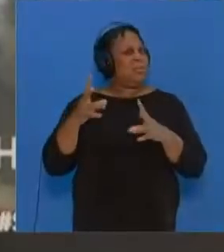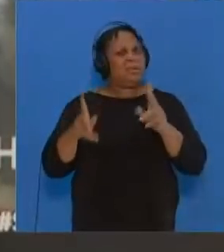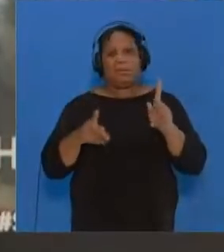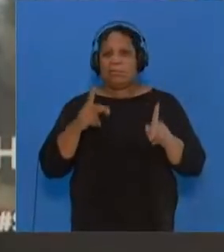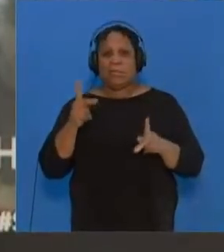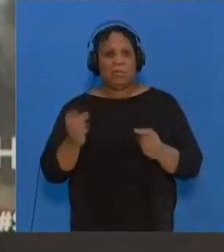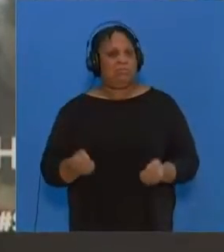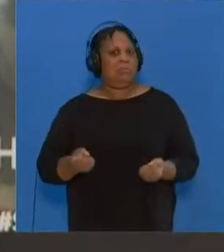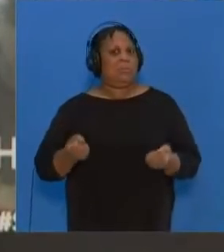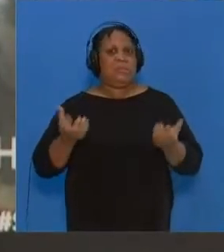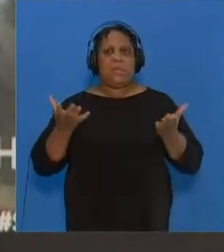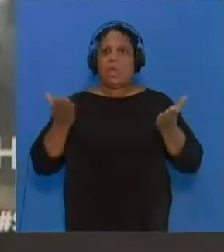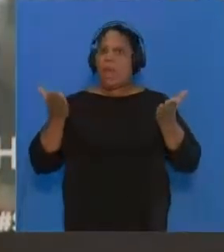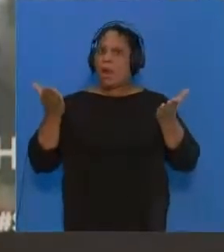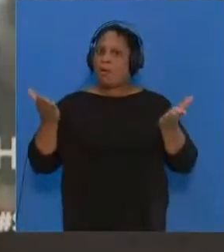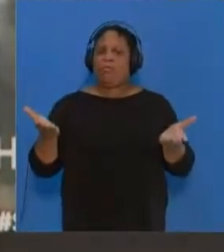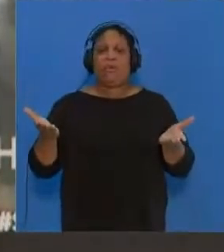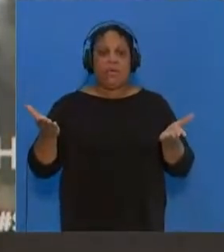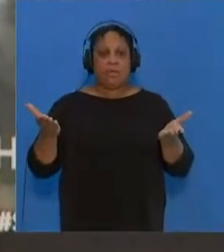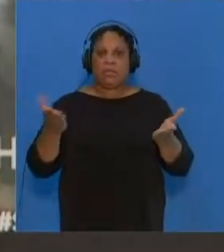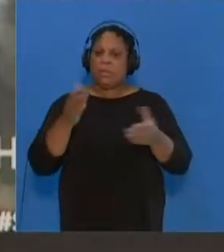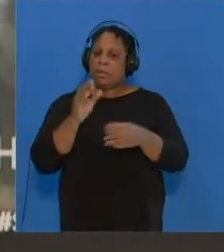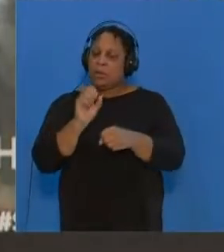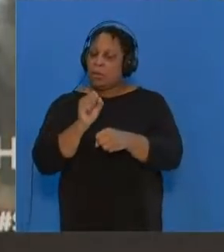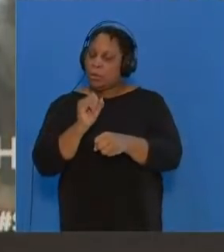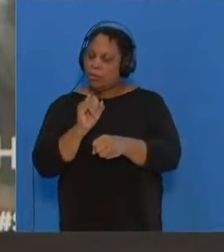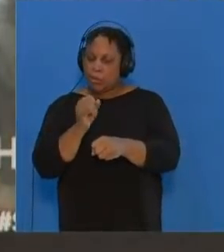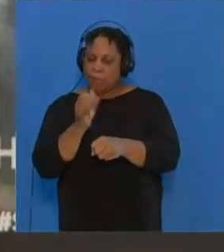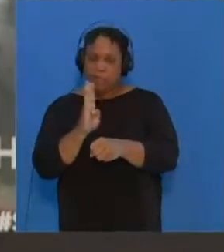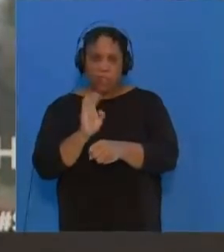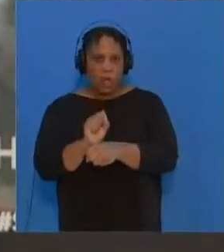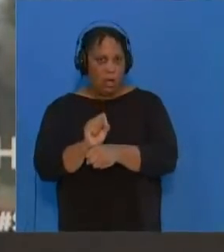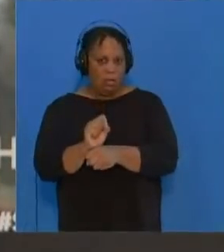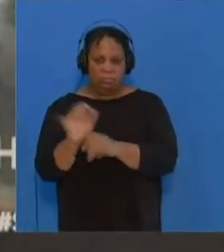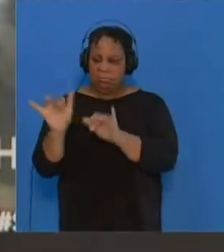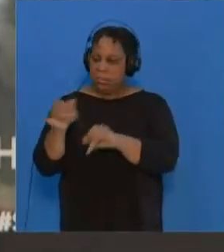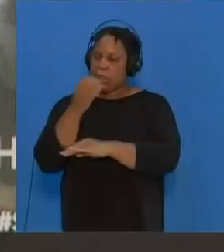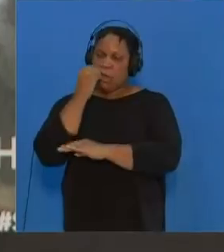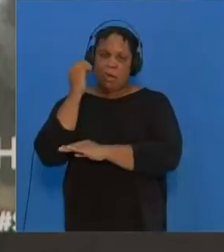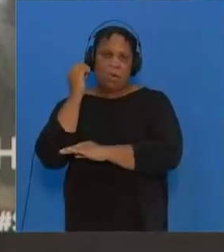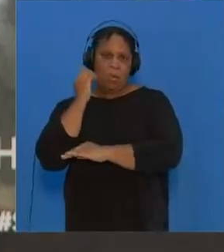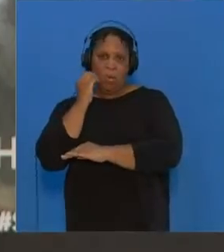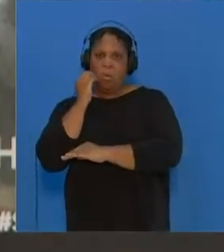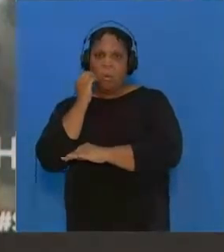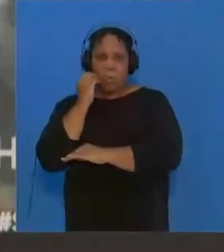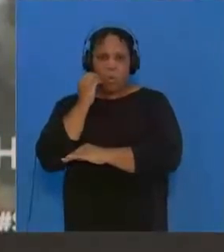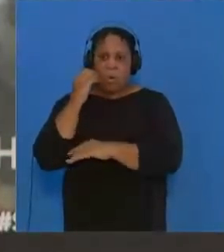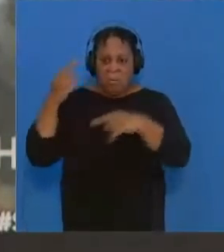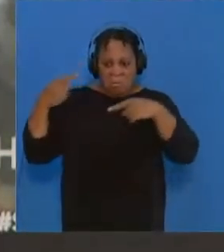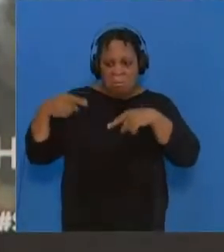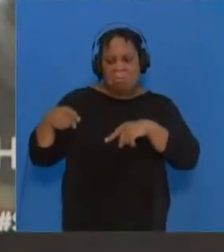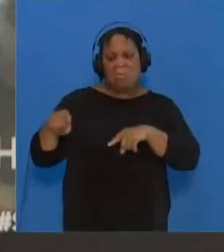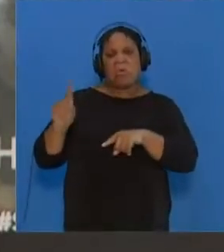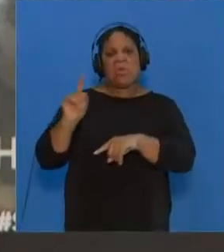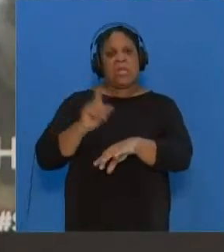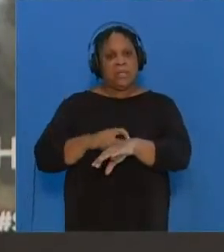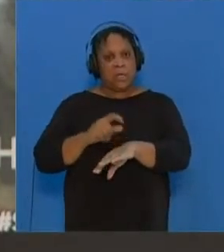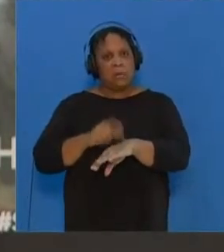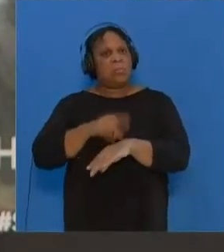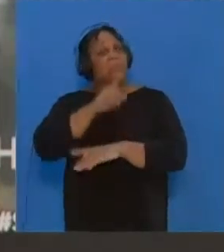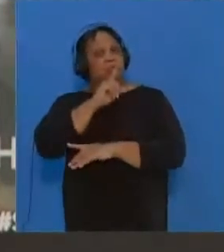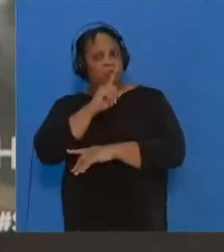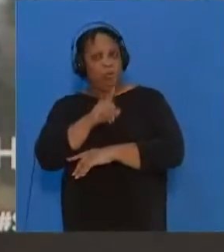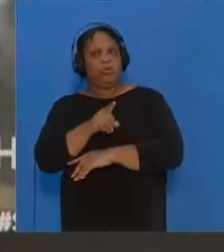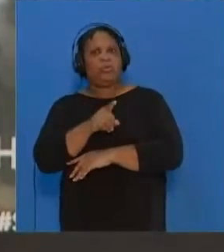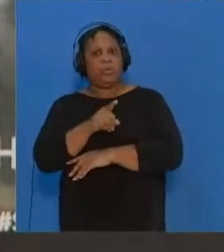who sacrifice with their jobs, who sacrifice with staying at home, who sacrificed through that period in time of making sure that